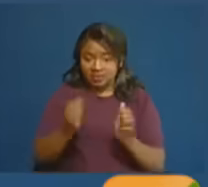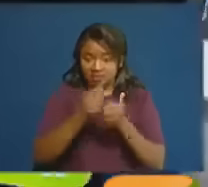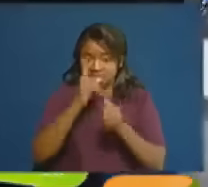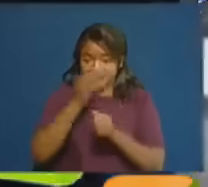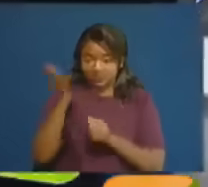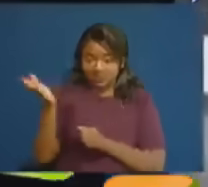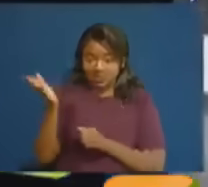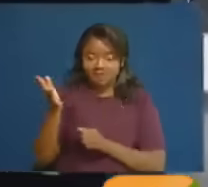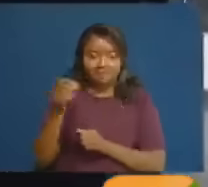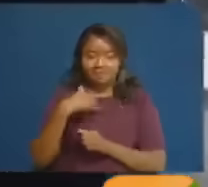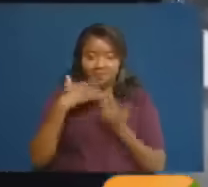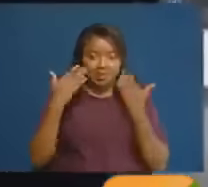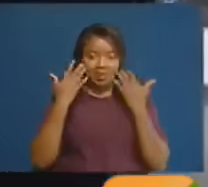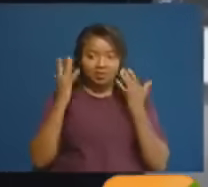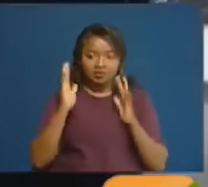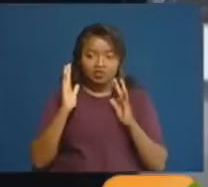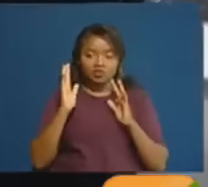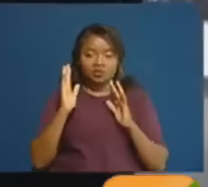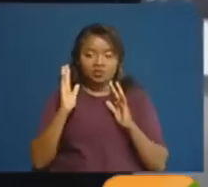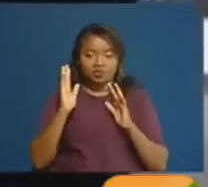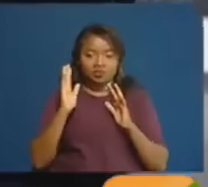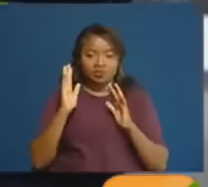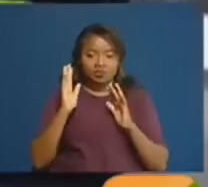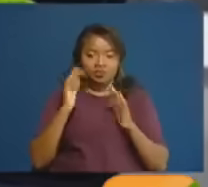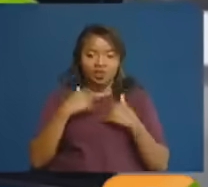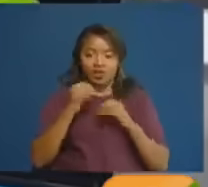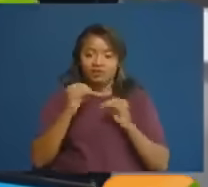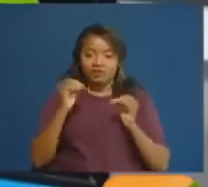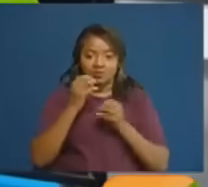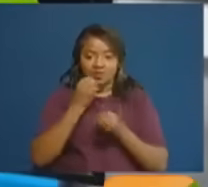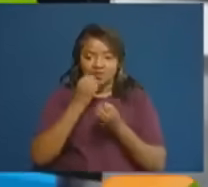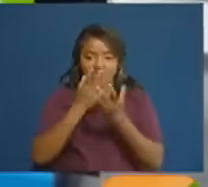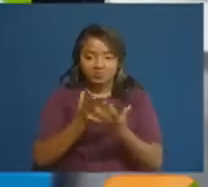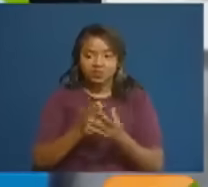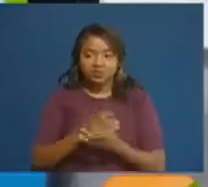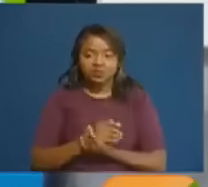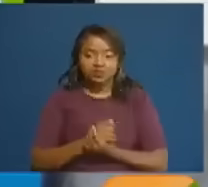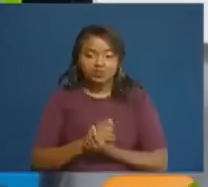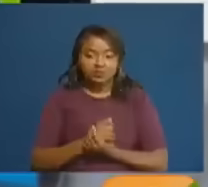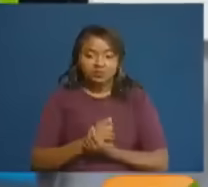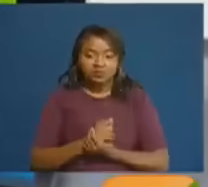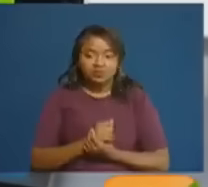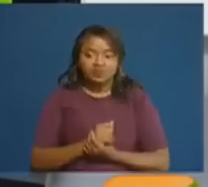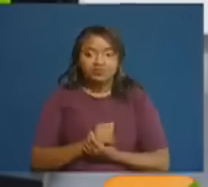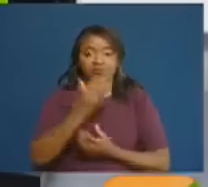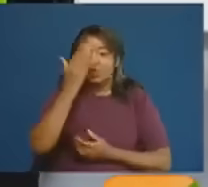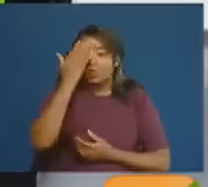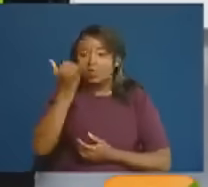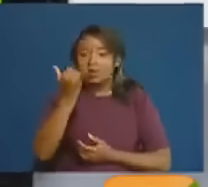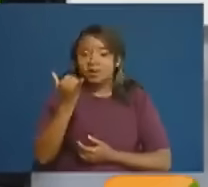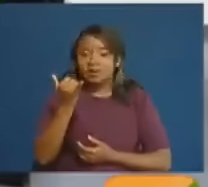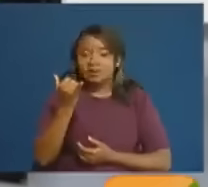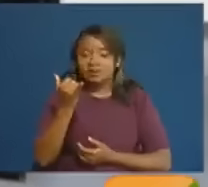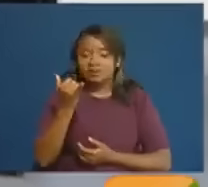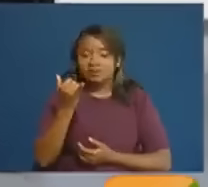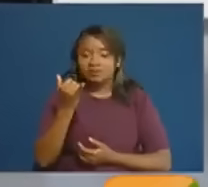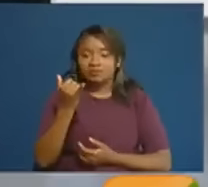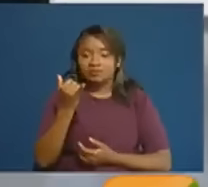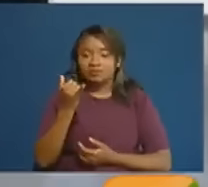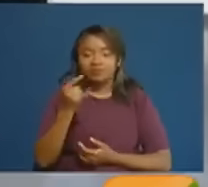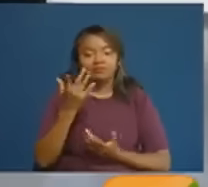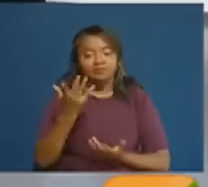said so. You're the one who said so. I haven't said so. They were held for more than 24 hours. So it's simple, Sam.